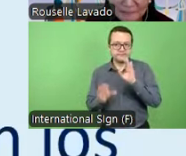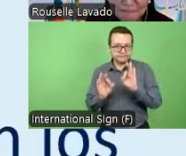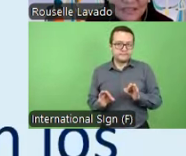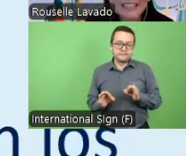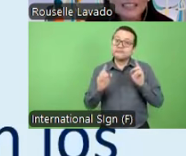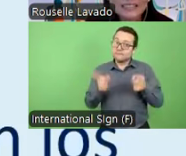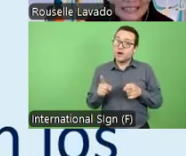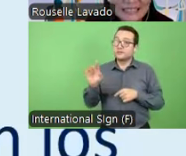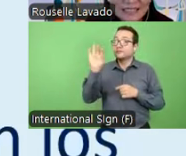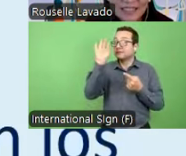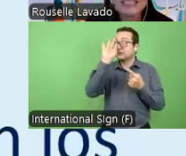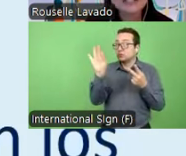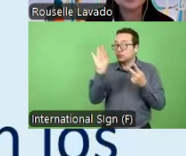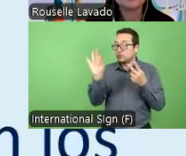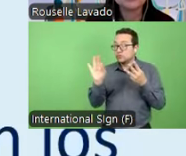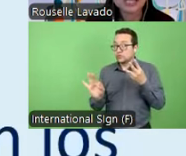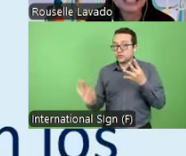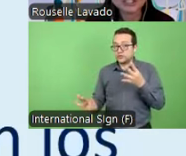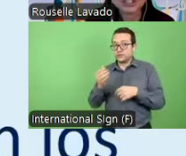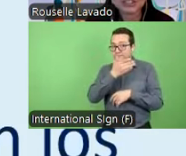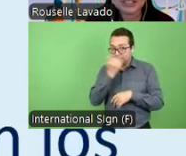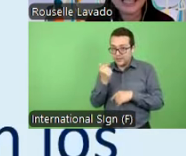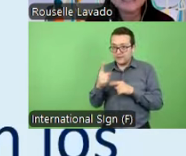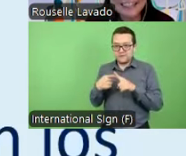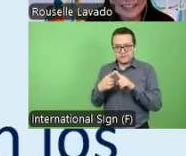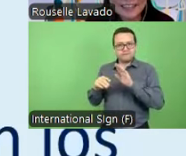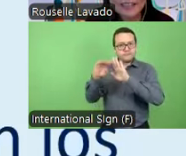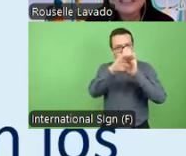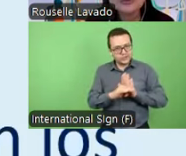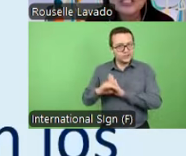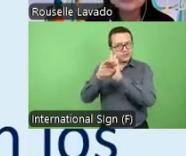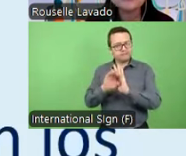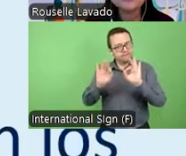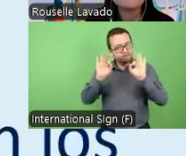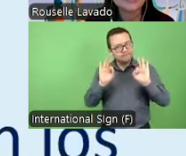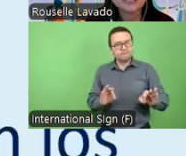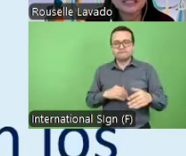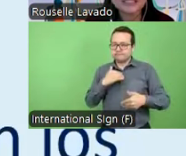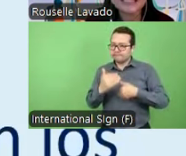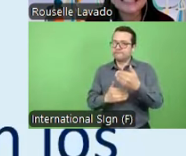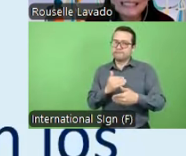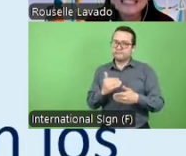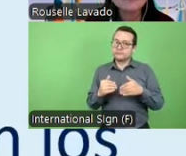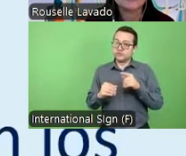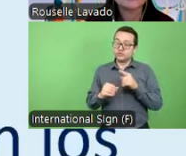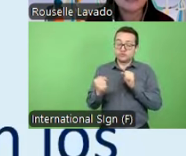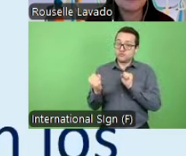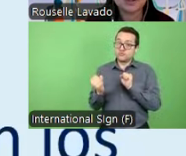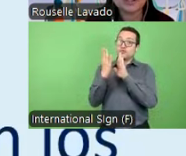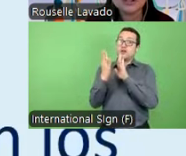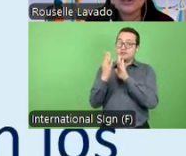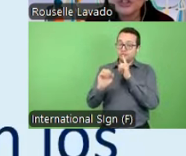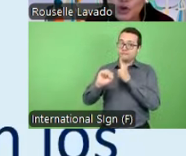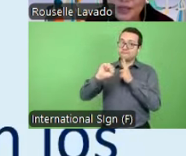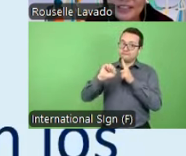reporting. This is a global challenge. And yet, the region of the Americas is leading by